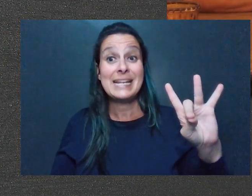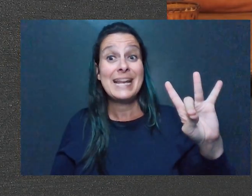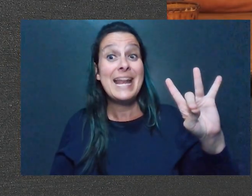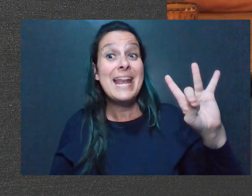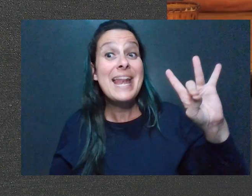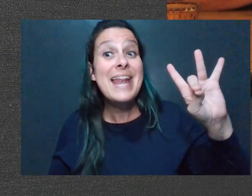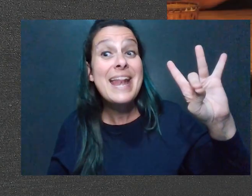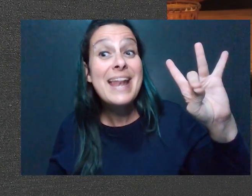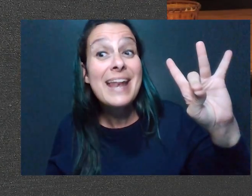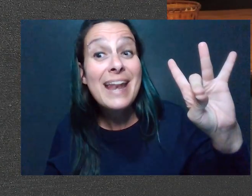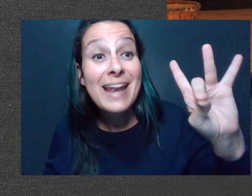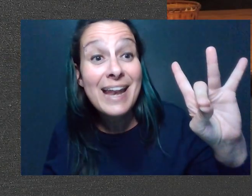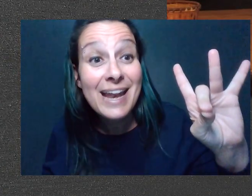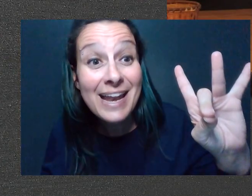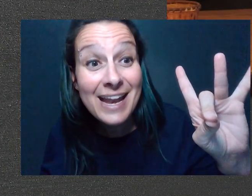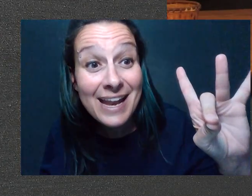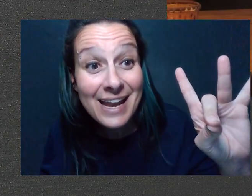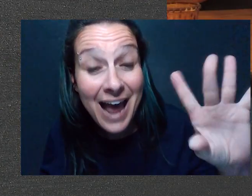8,